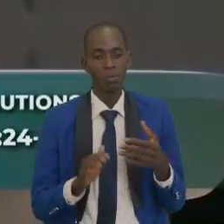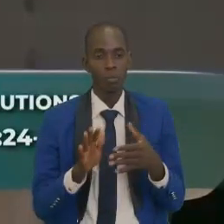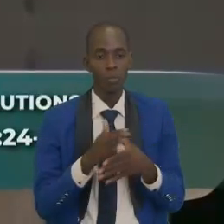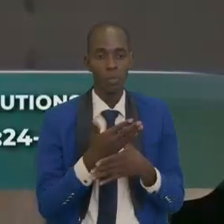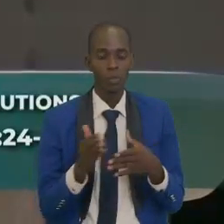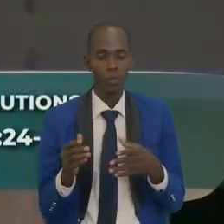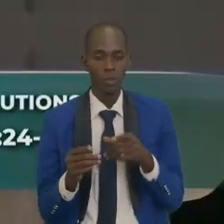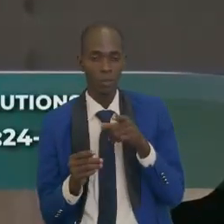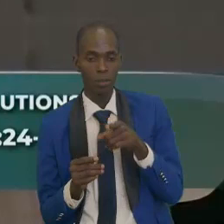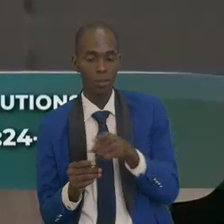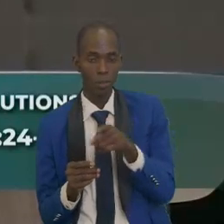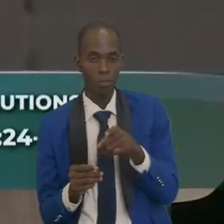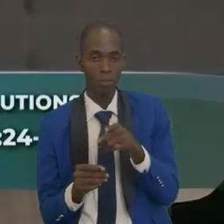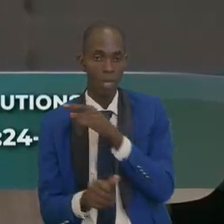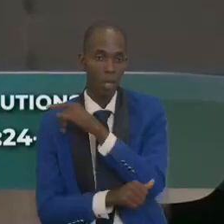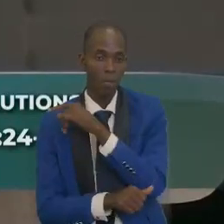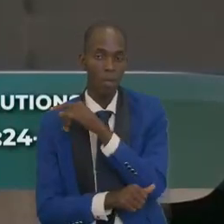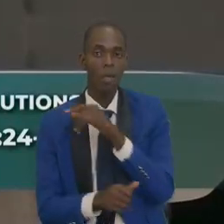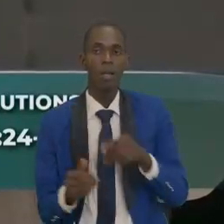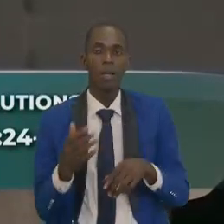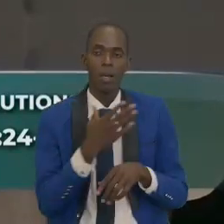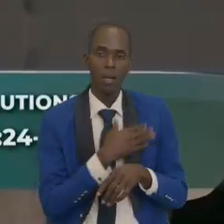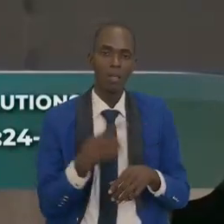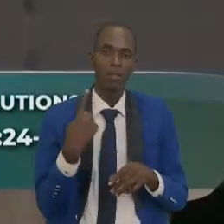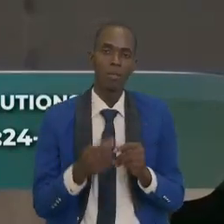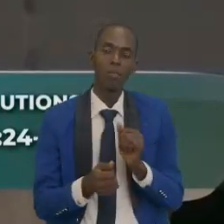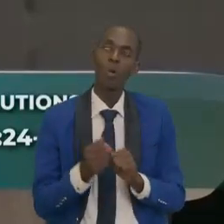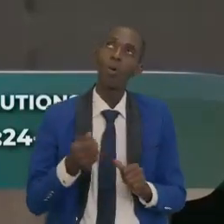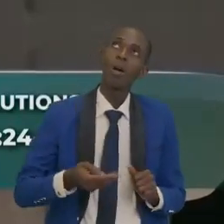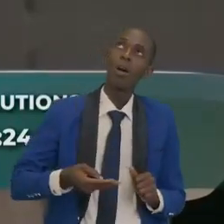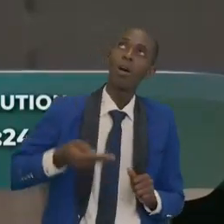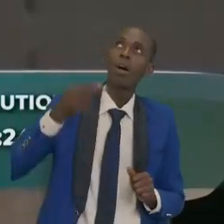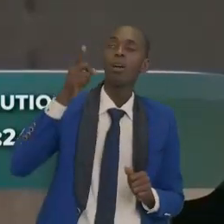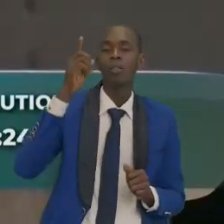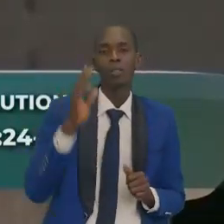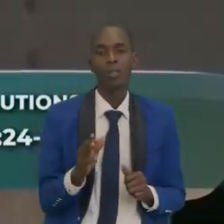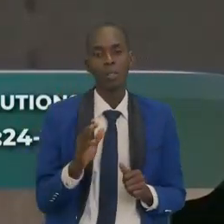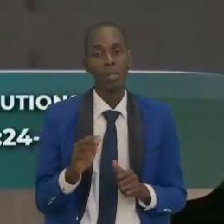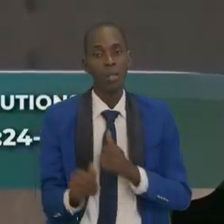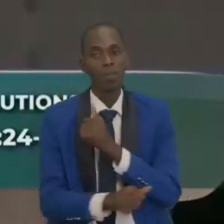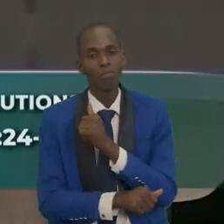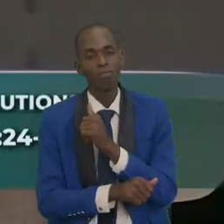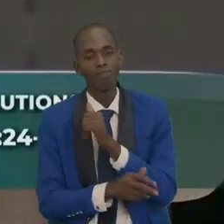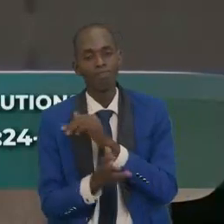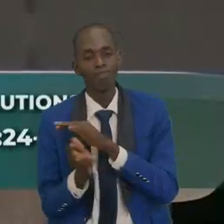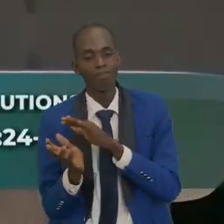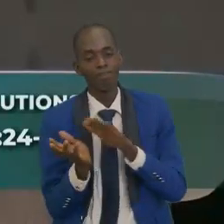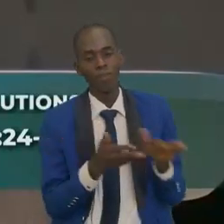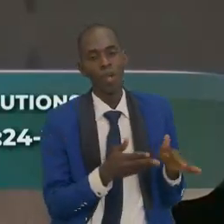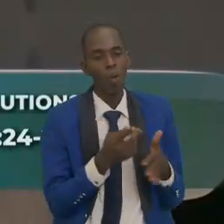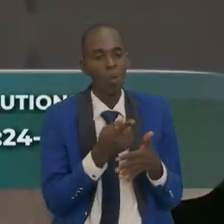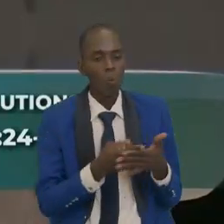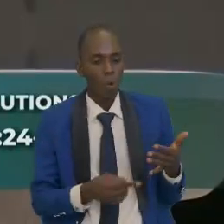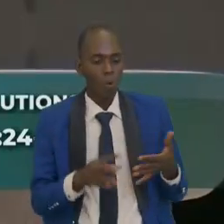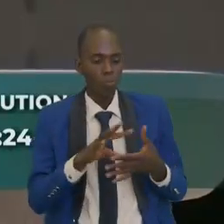and the most high God he looked away from what stories body